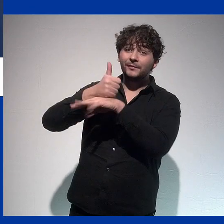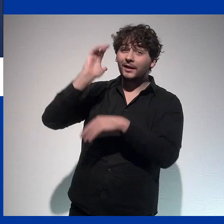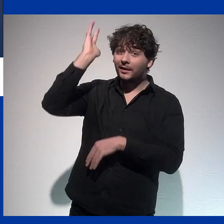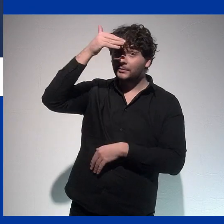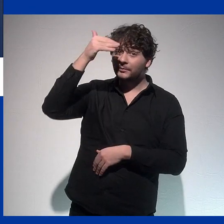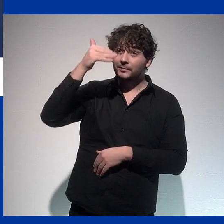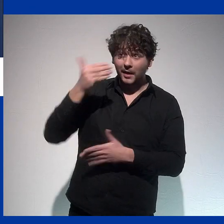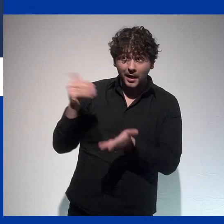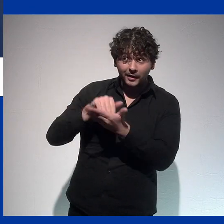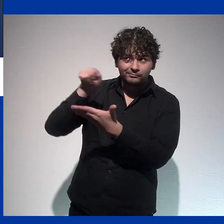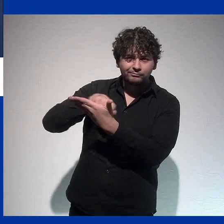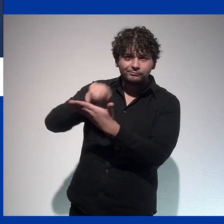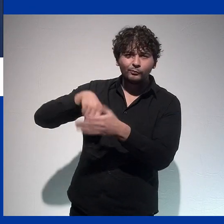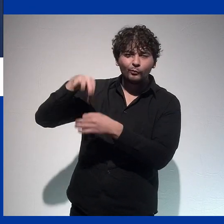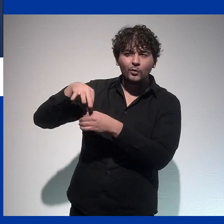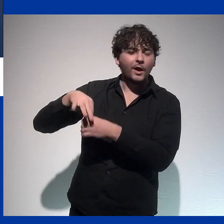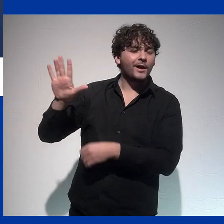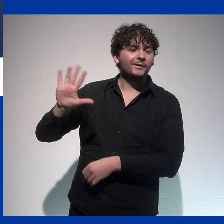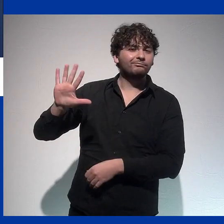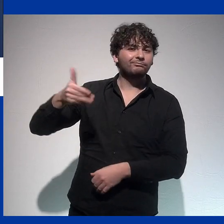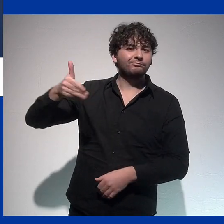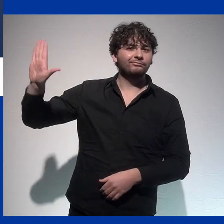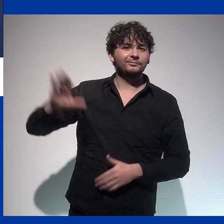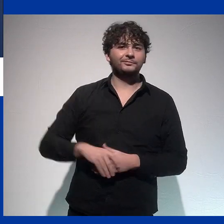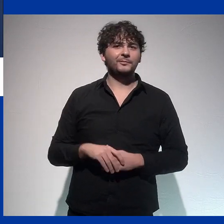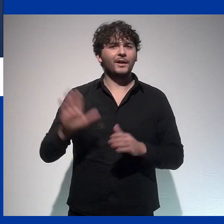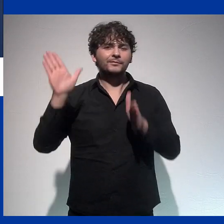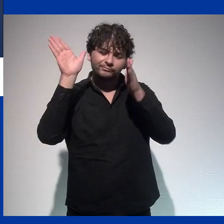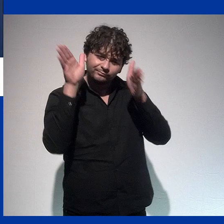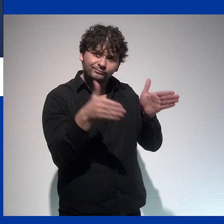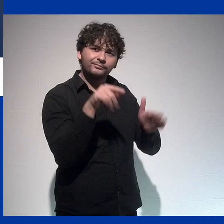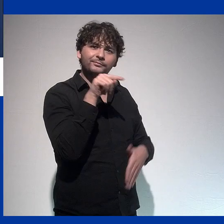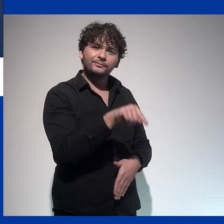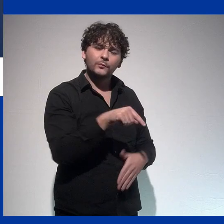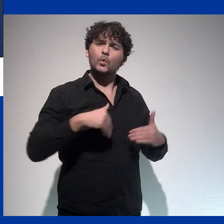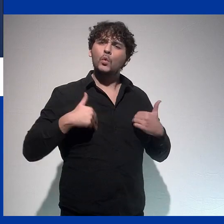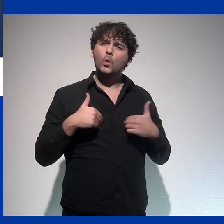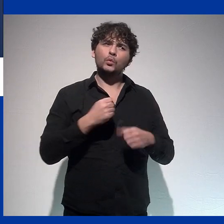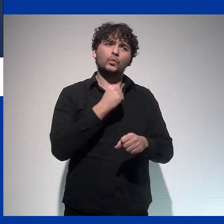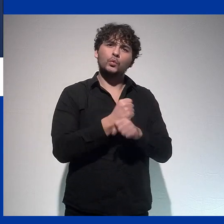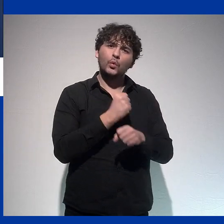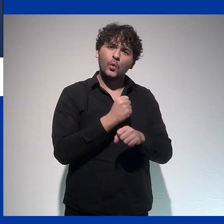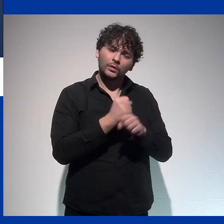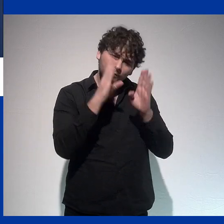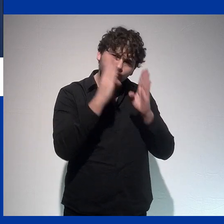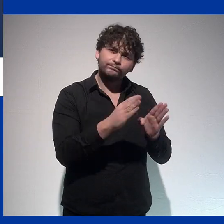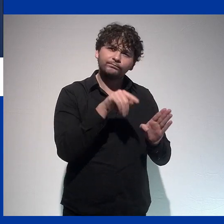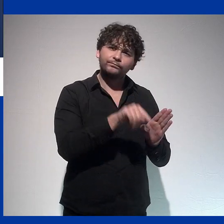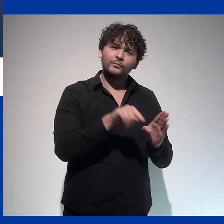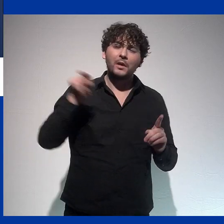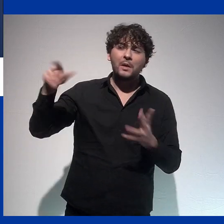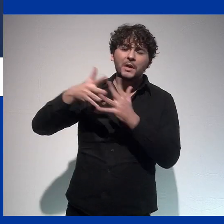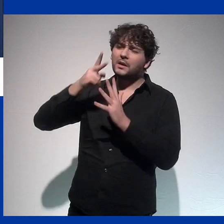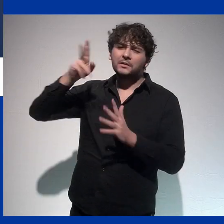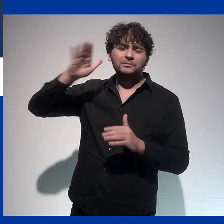goodbye. And let's focus on human rights. And now our vision is clear to focus once again on youth work and youth